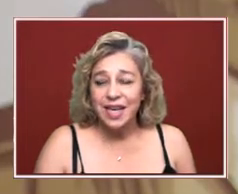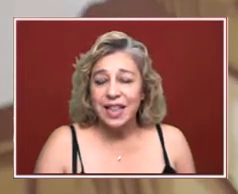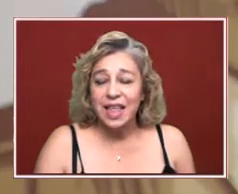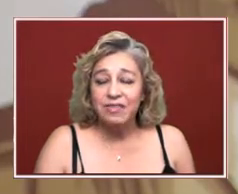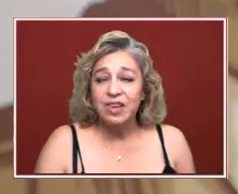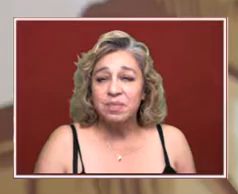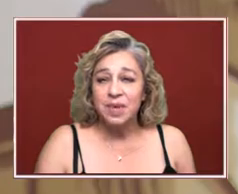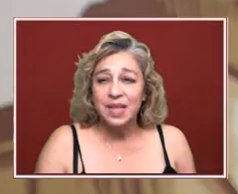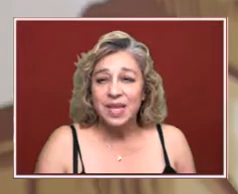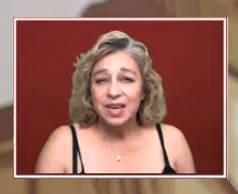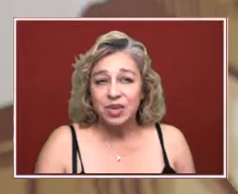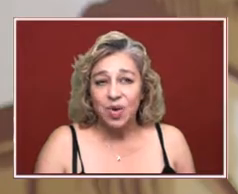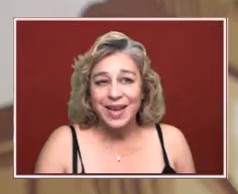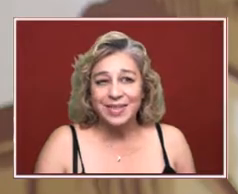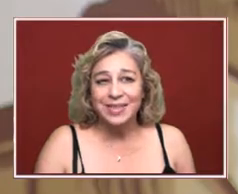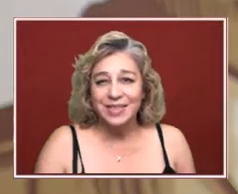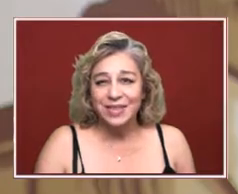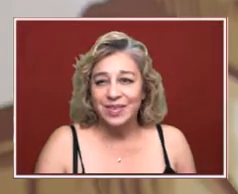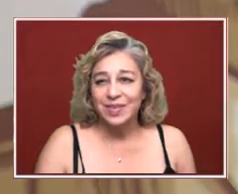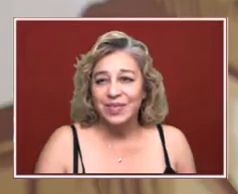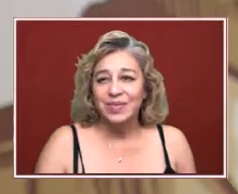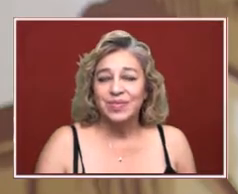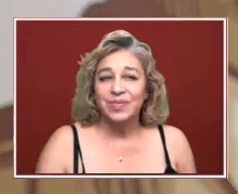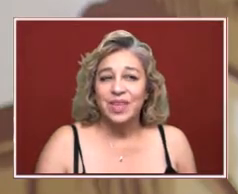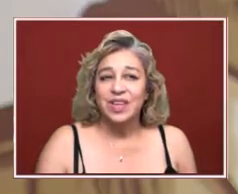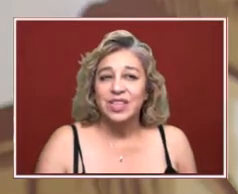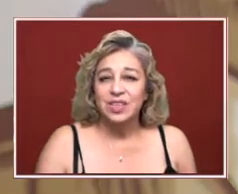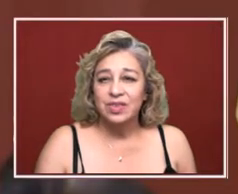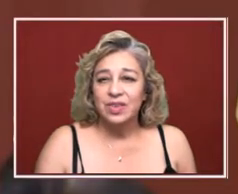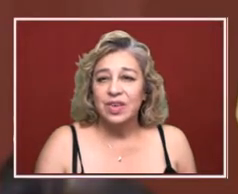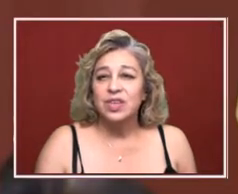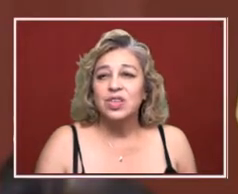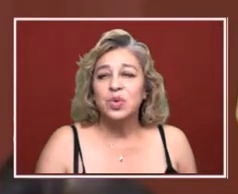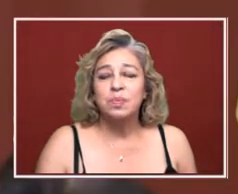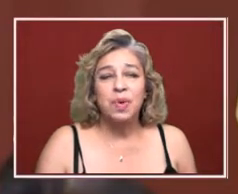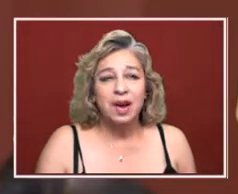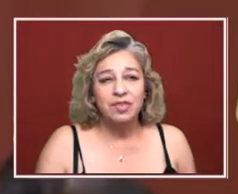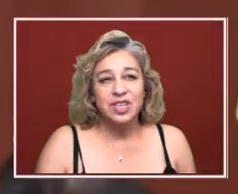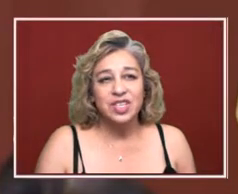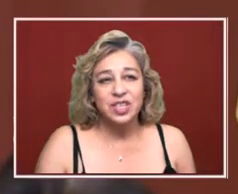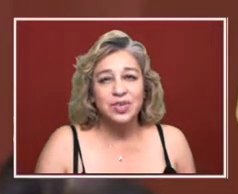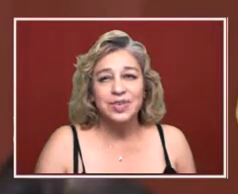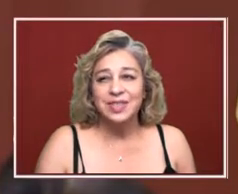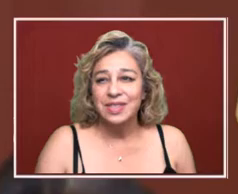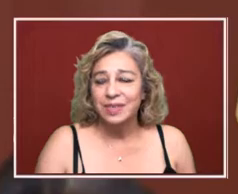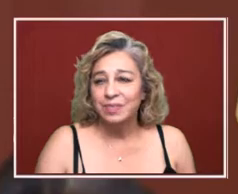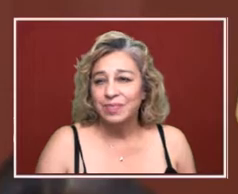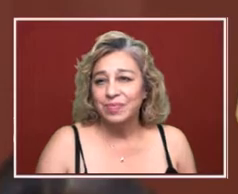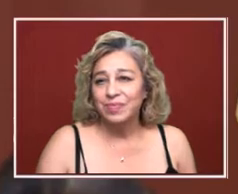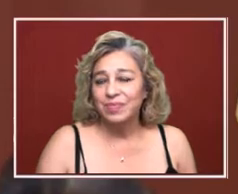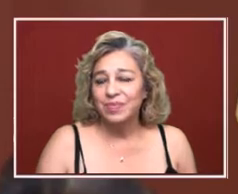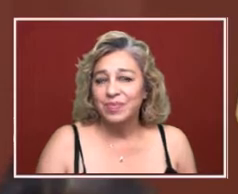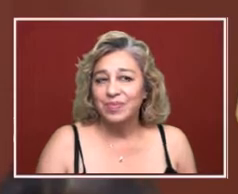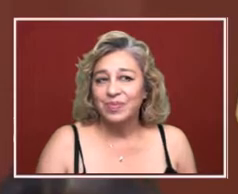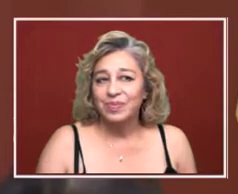granting 11 million grants estudiantes pobres to impoverished students